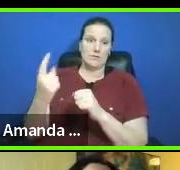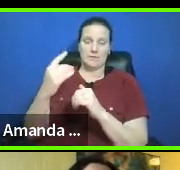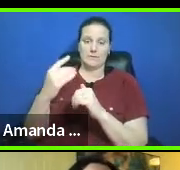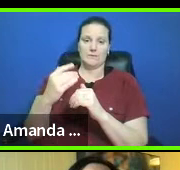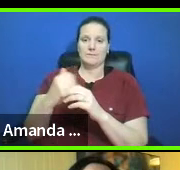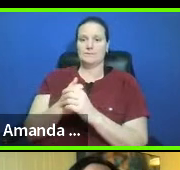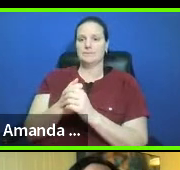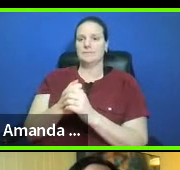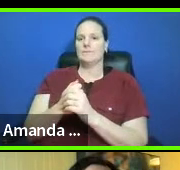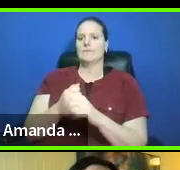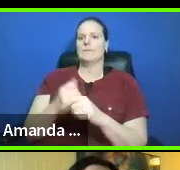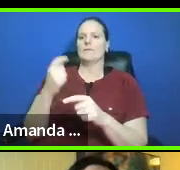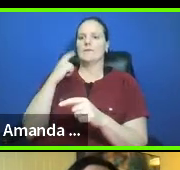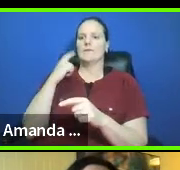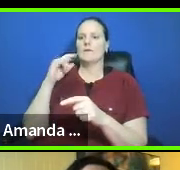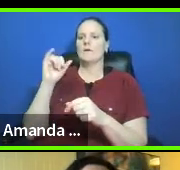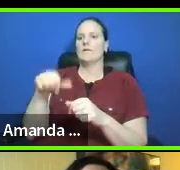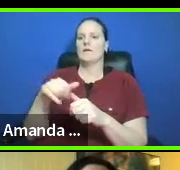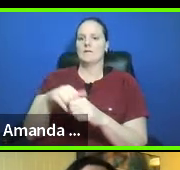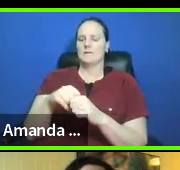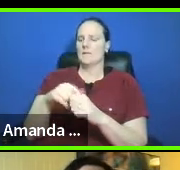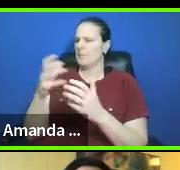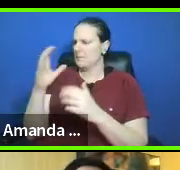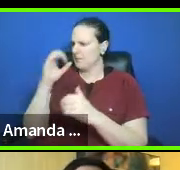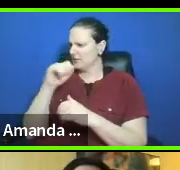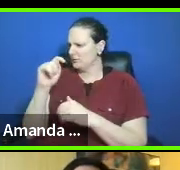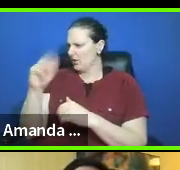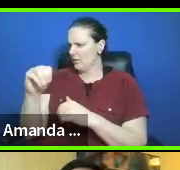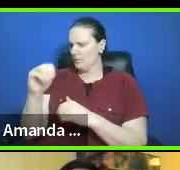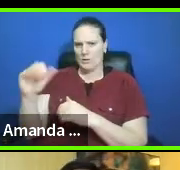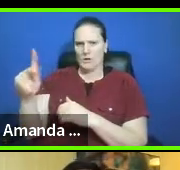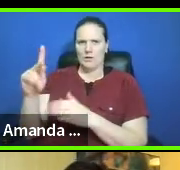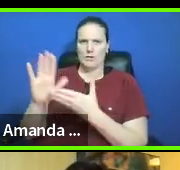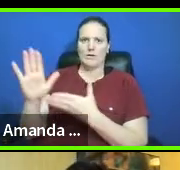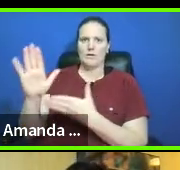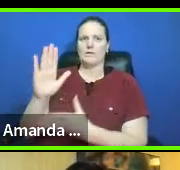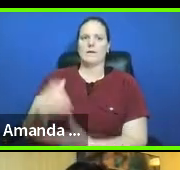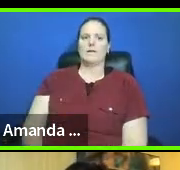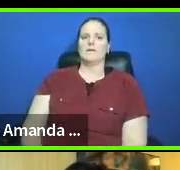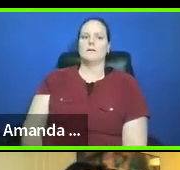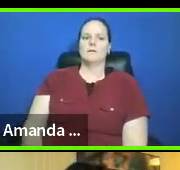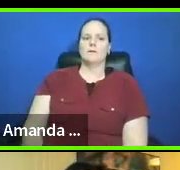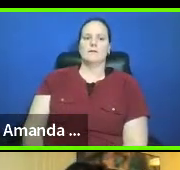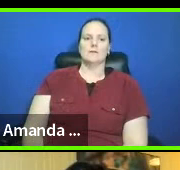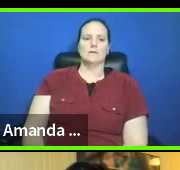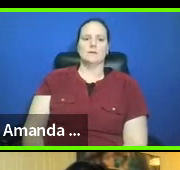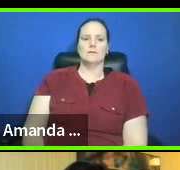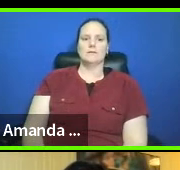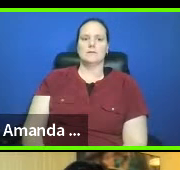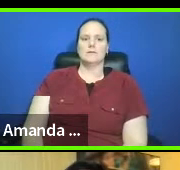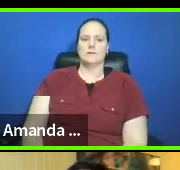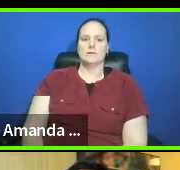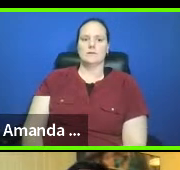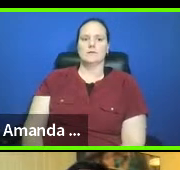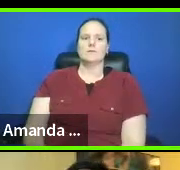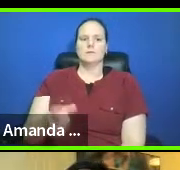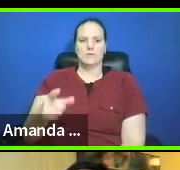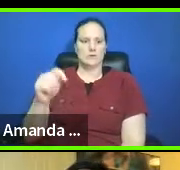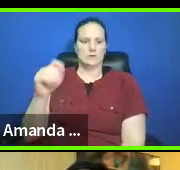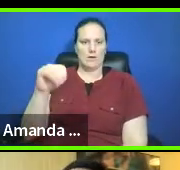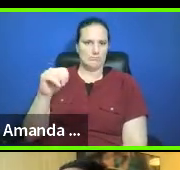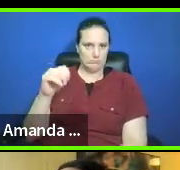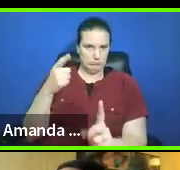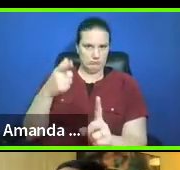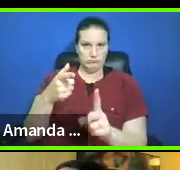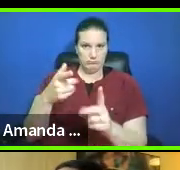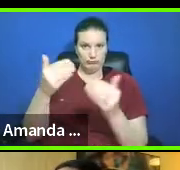I think we might have missed Tom from Clark College, who joined. Okay. Not to put you on the spot, Tom.